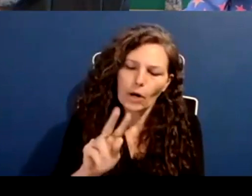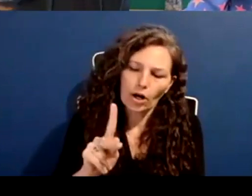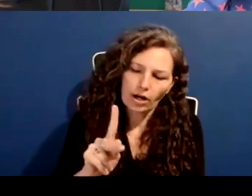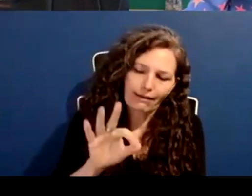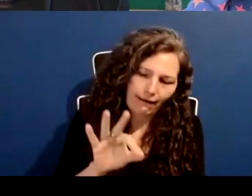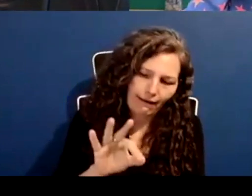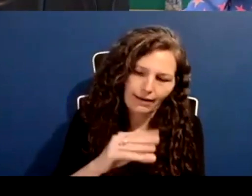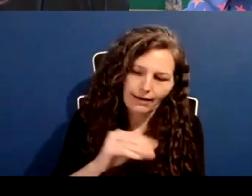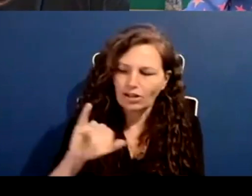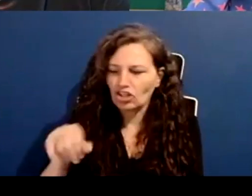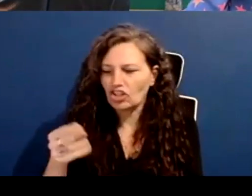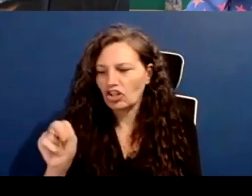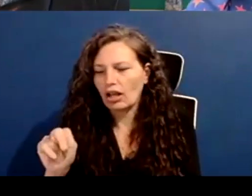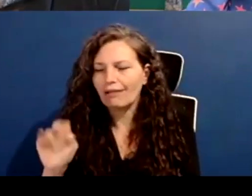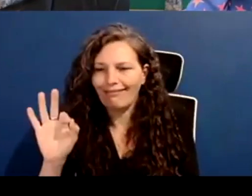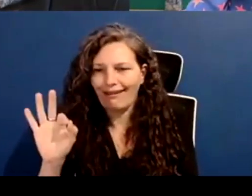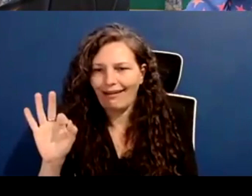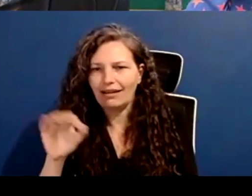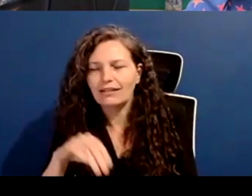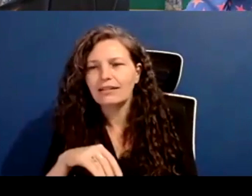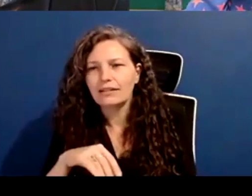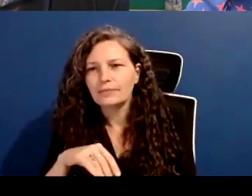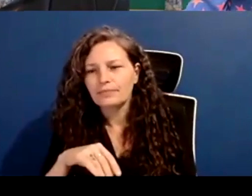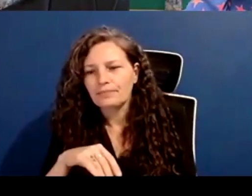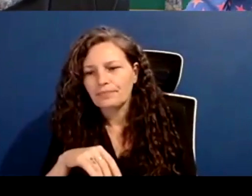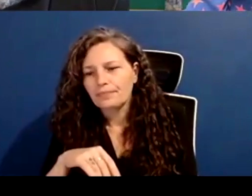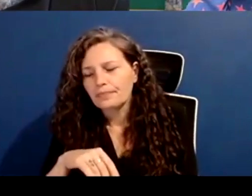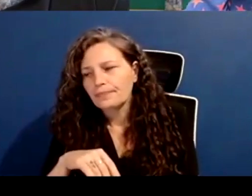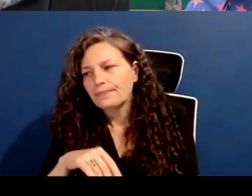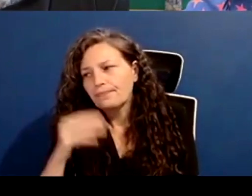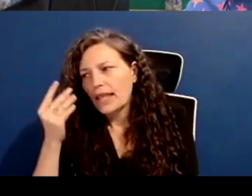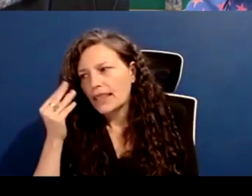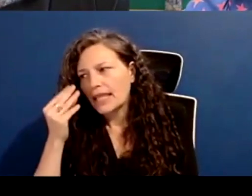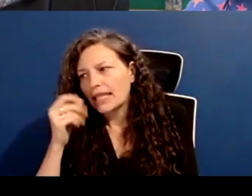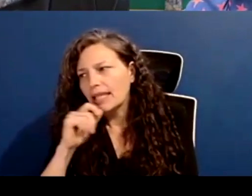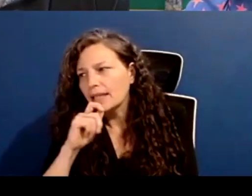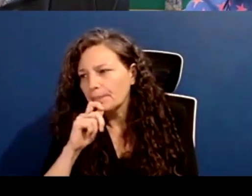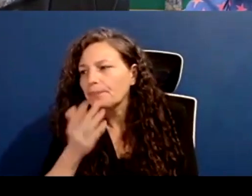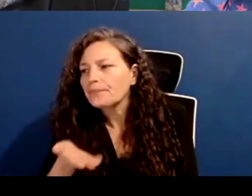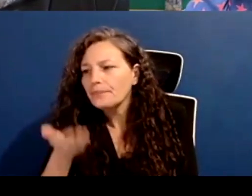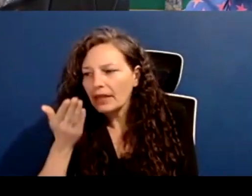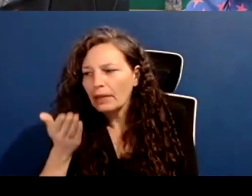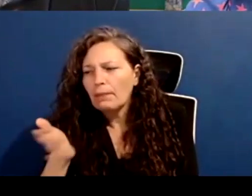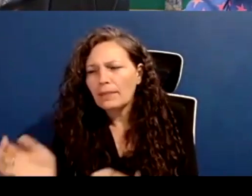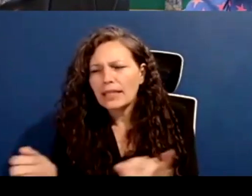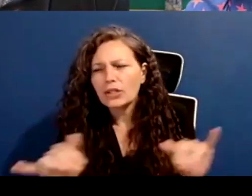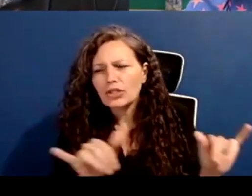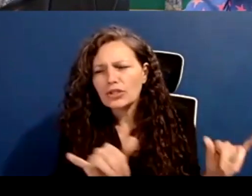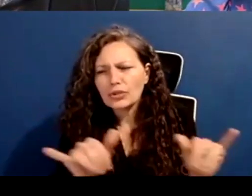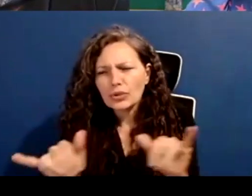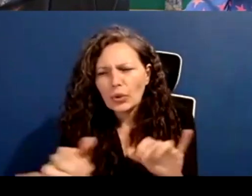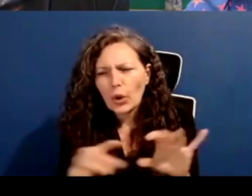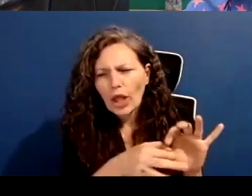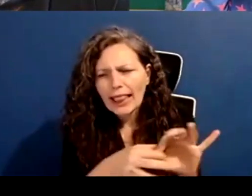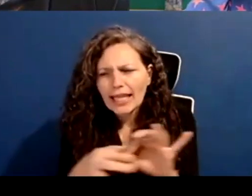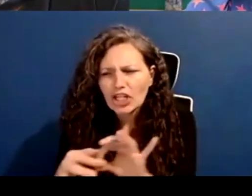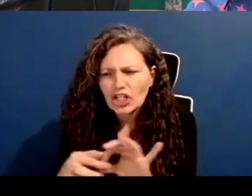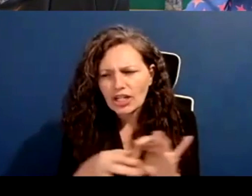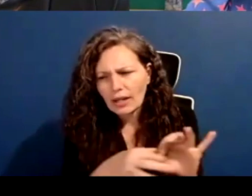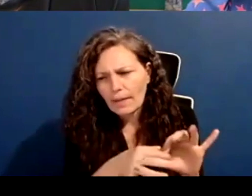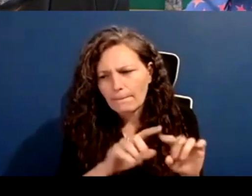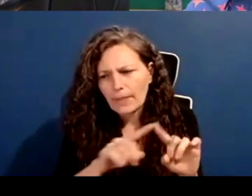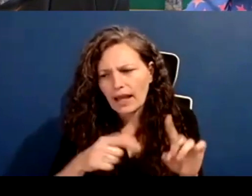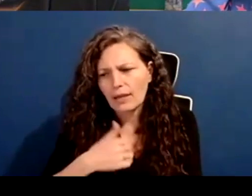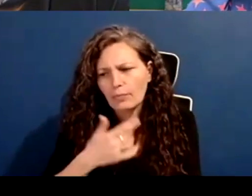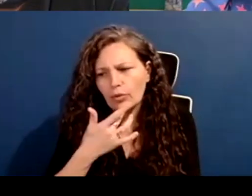say, okay, maybe there's some correlation, but I would much rather think that the